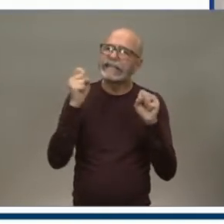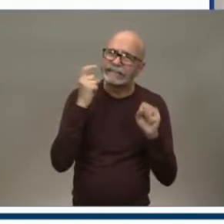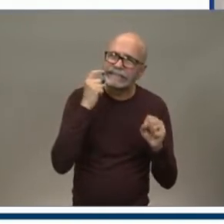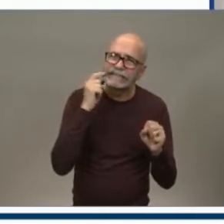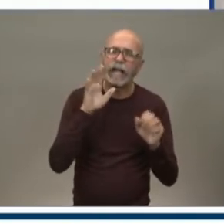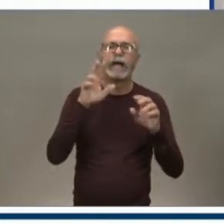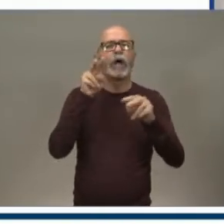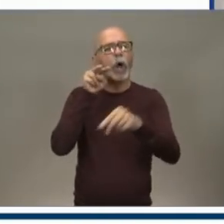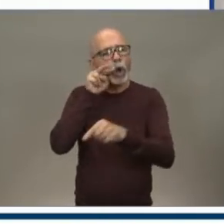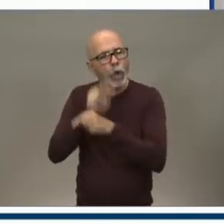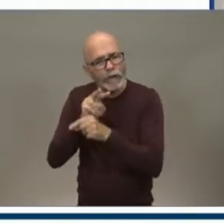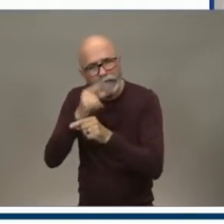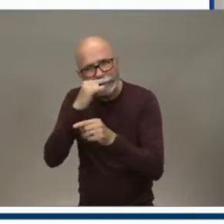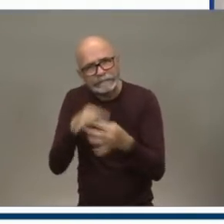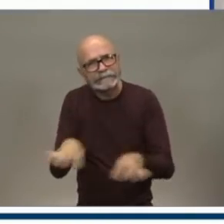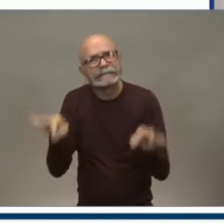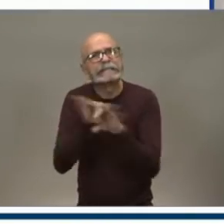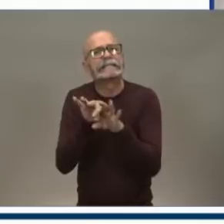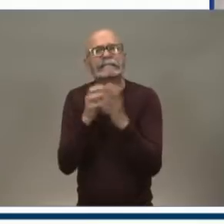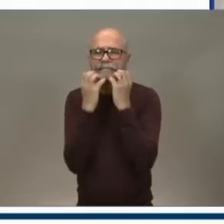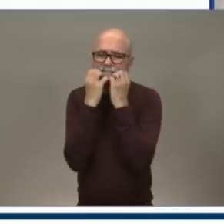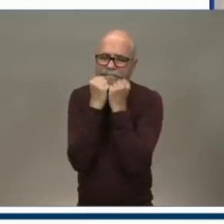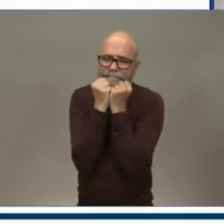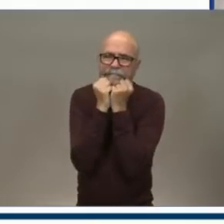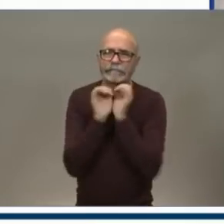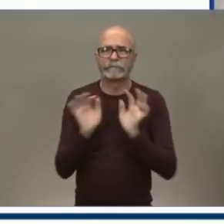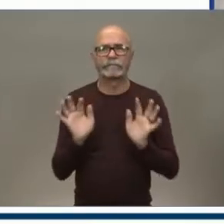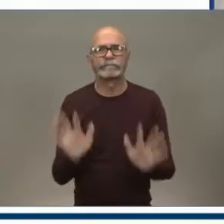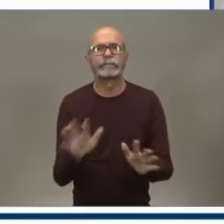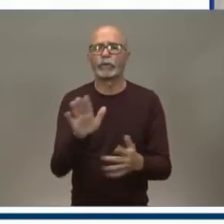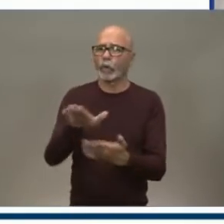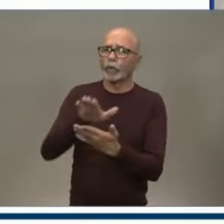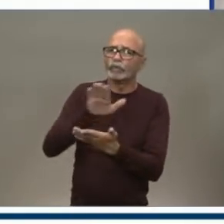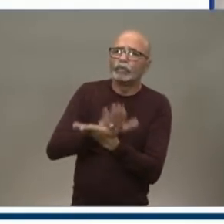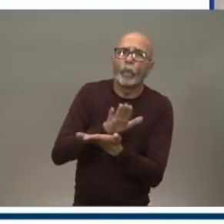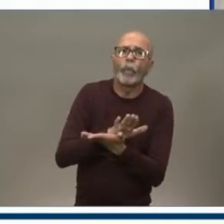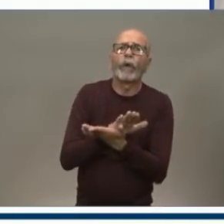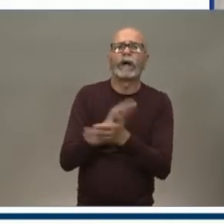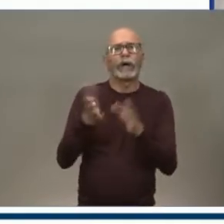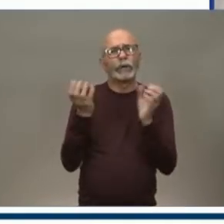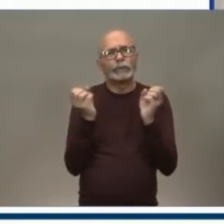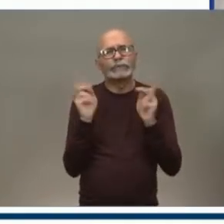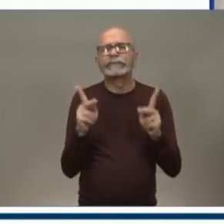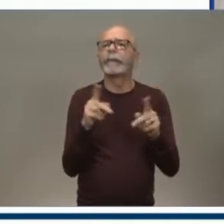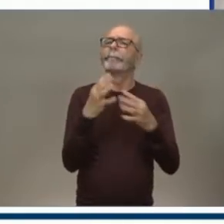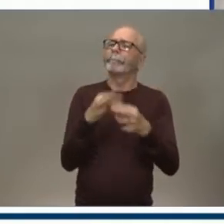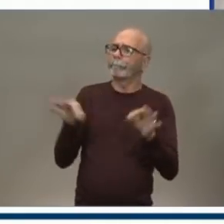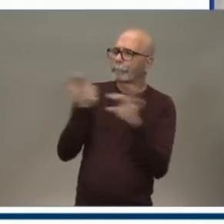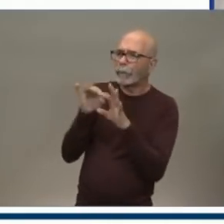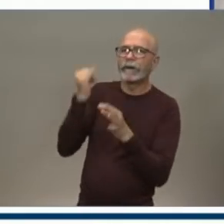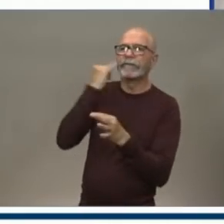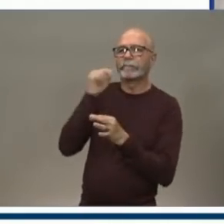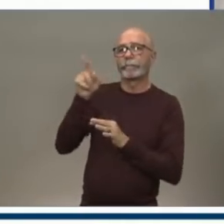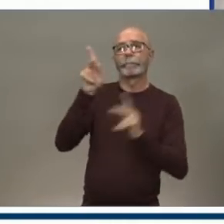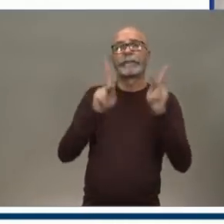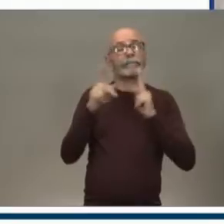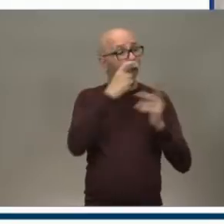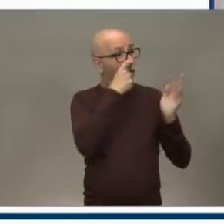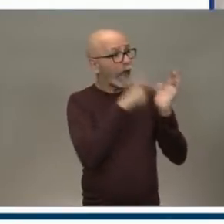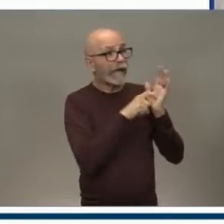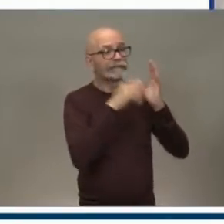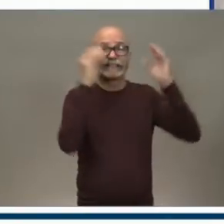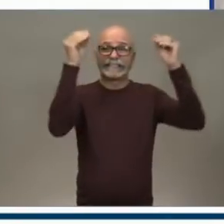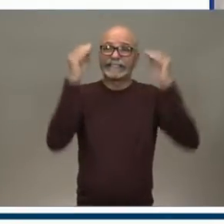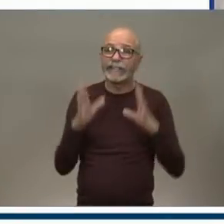continue to look at their school community, and recognize that the teachers that are in that school, that the department and public health are putting in place